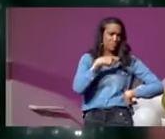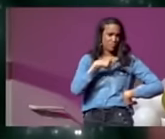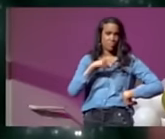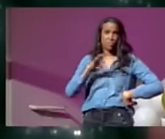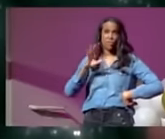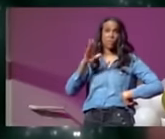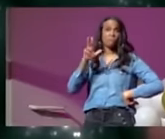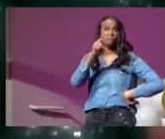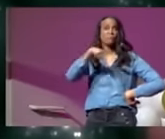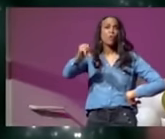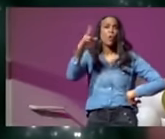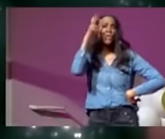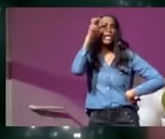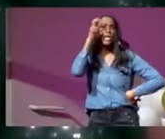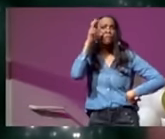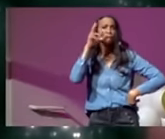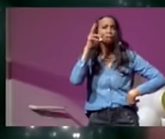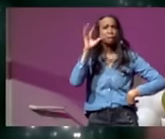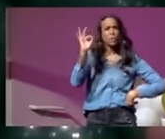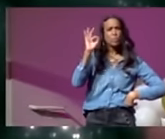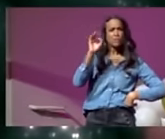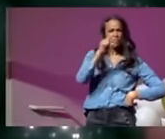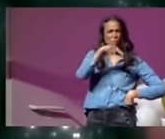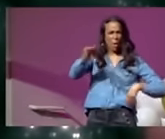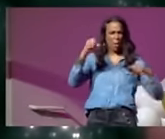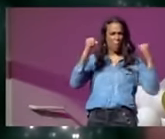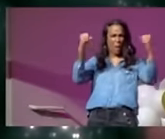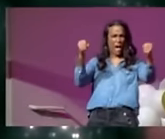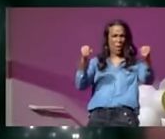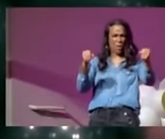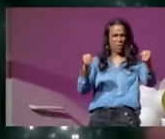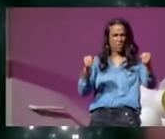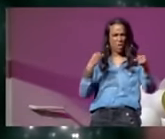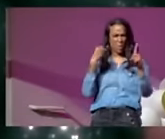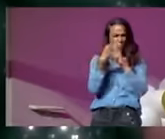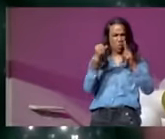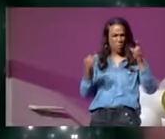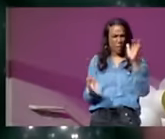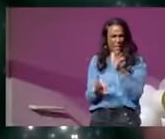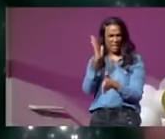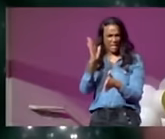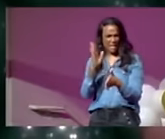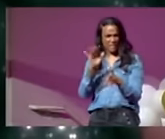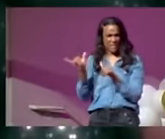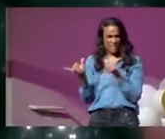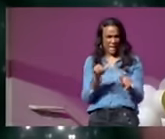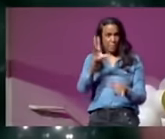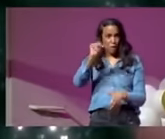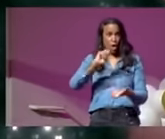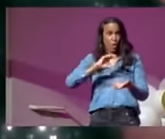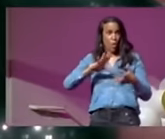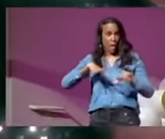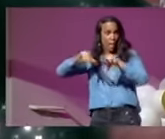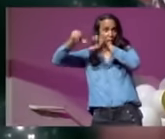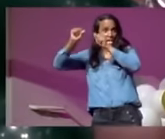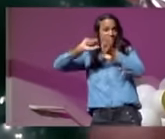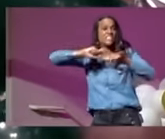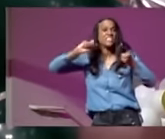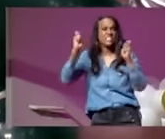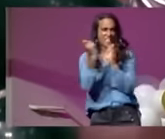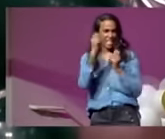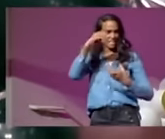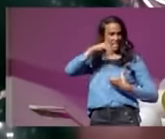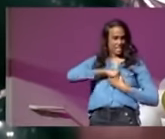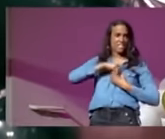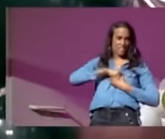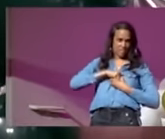your word go forth with such power that none of us leave this encounter, this experience, the same way